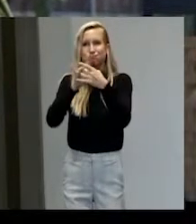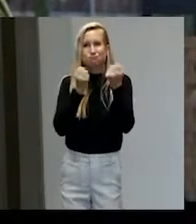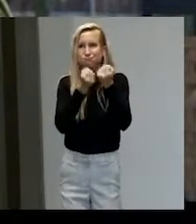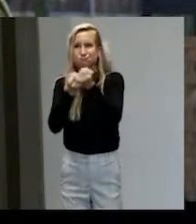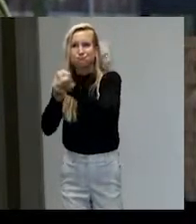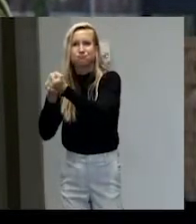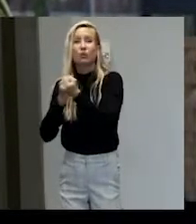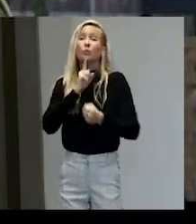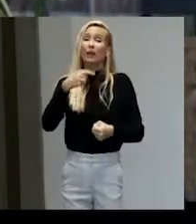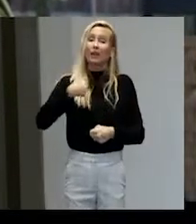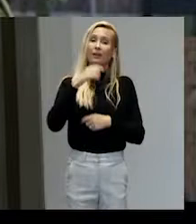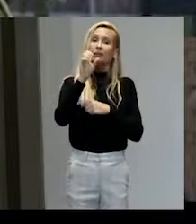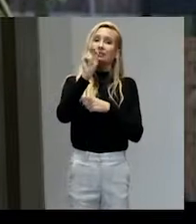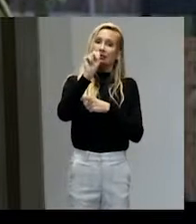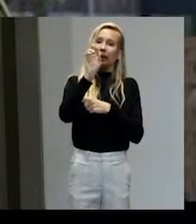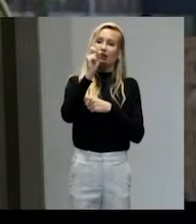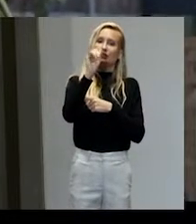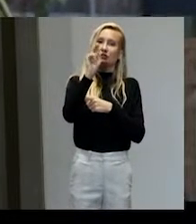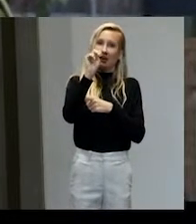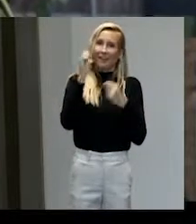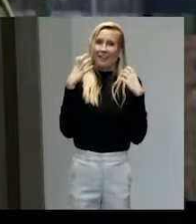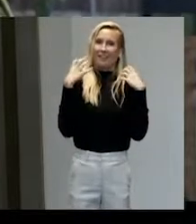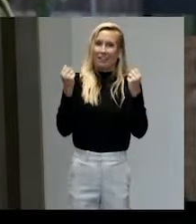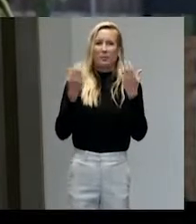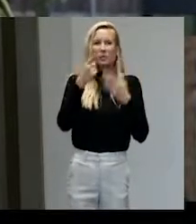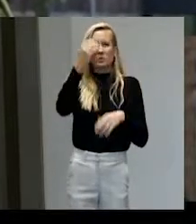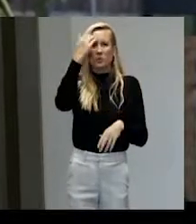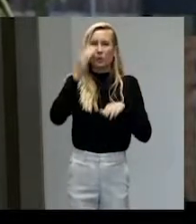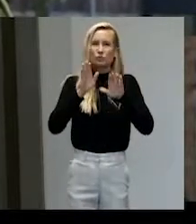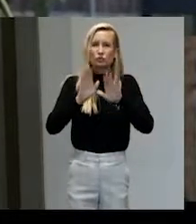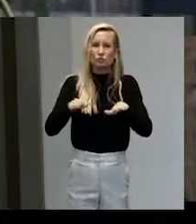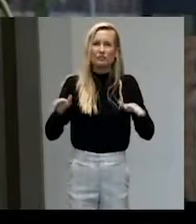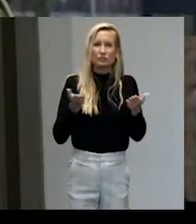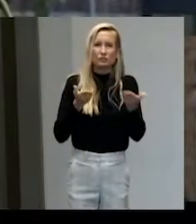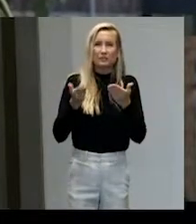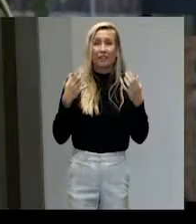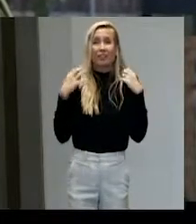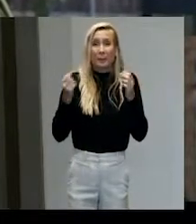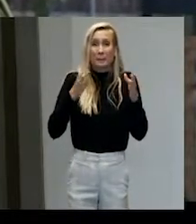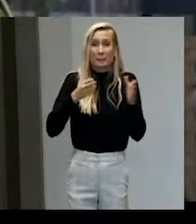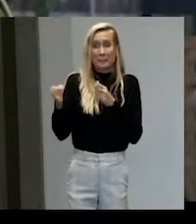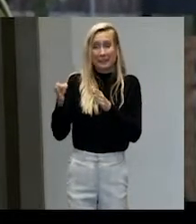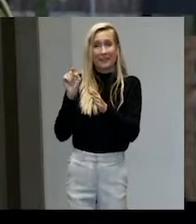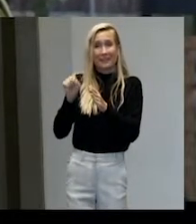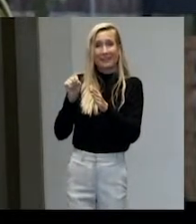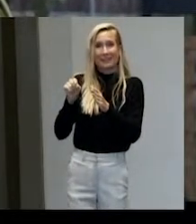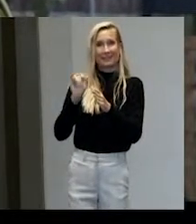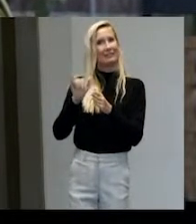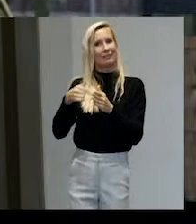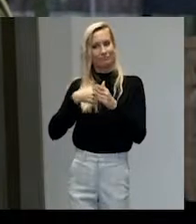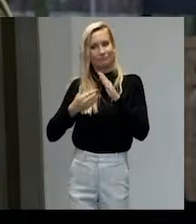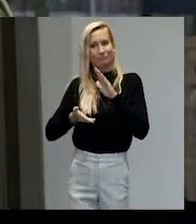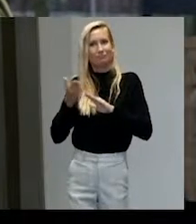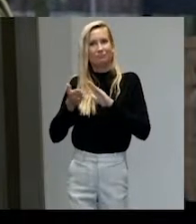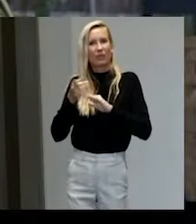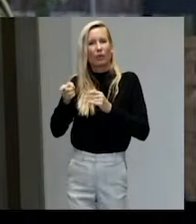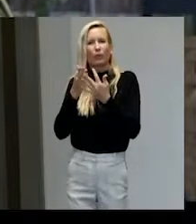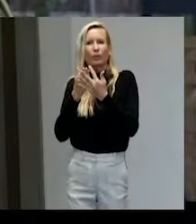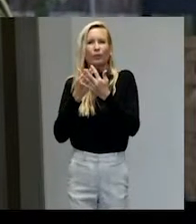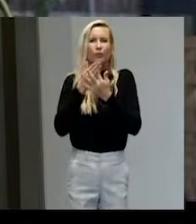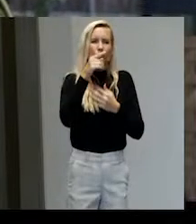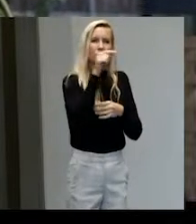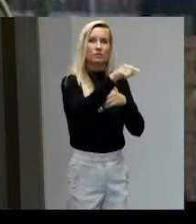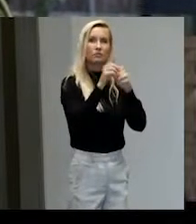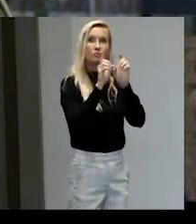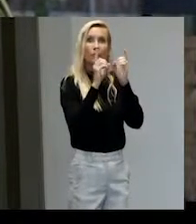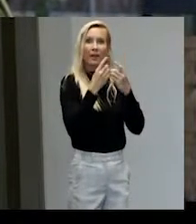probably most familiar with Children's Medical Services Health Plan. We operate that on behalf of the Department of Health. Very